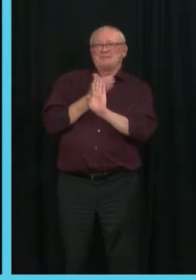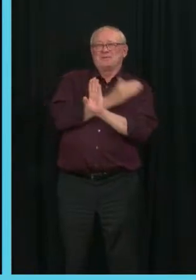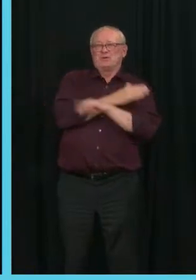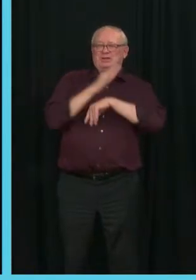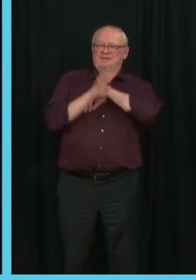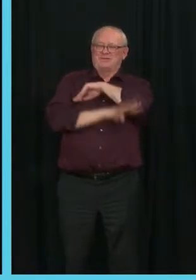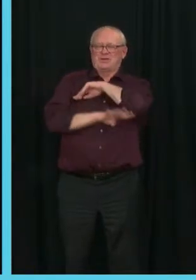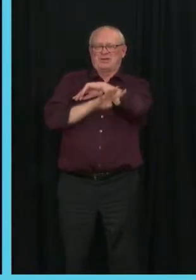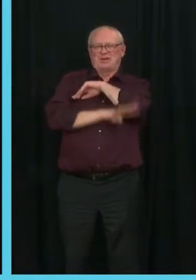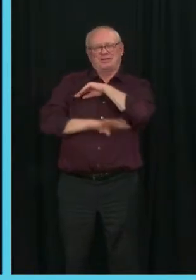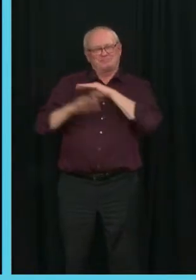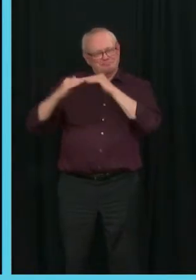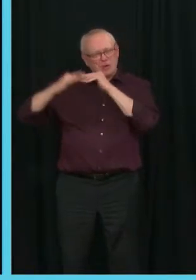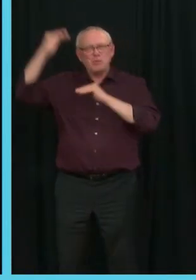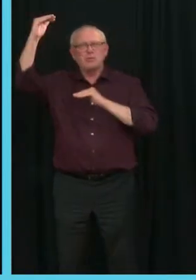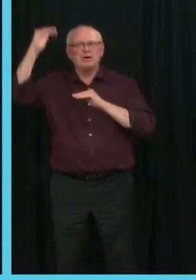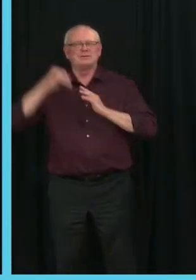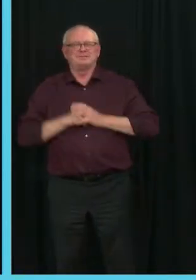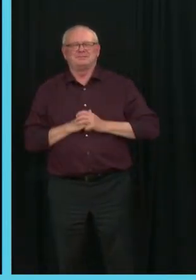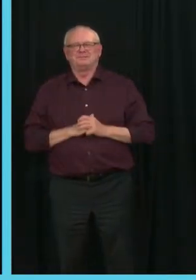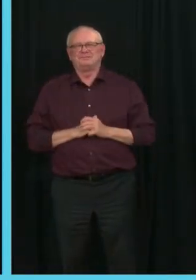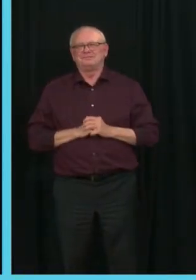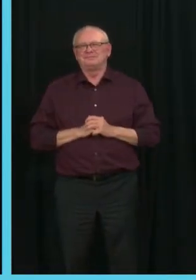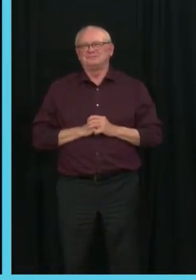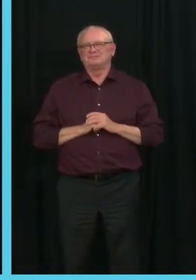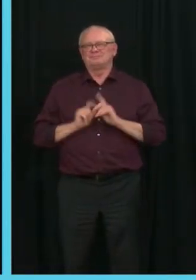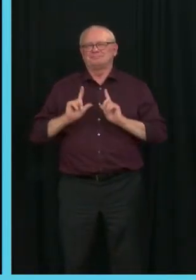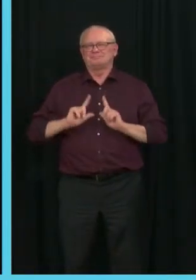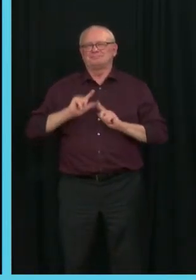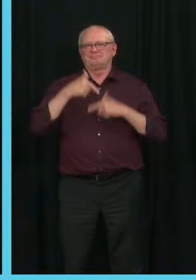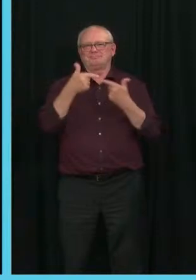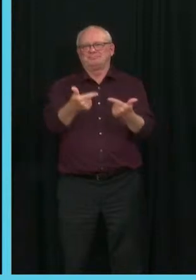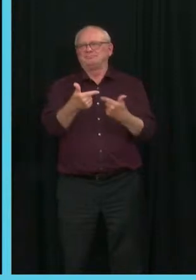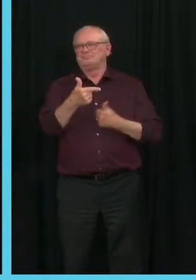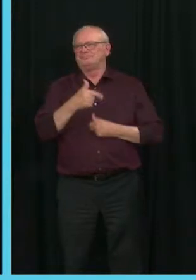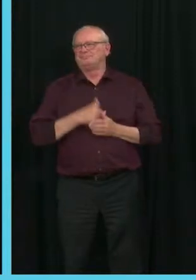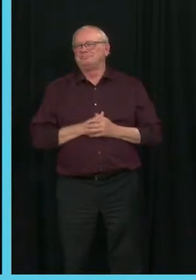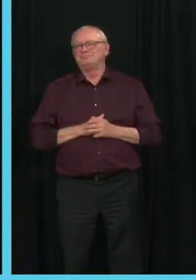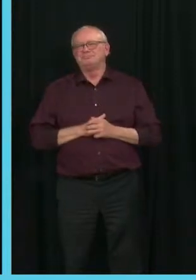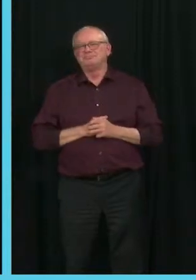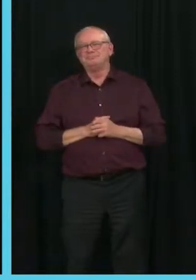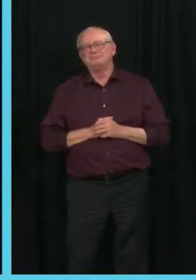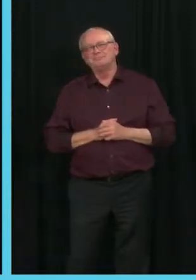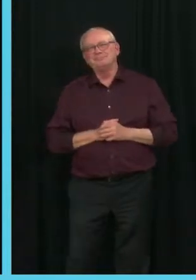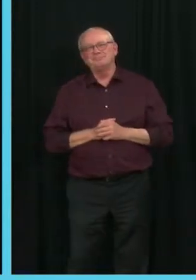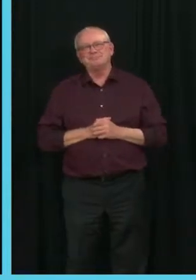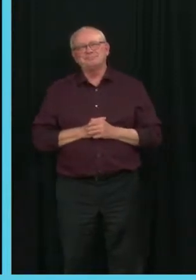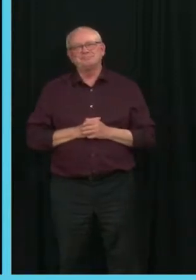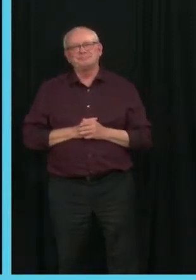Thanks, Dr. Hinshaw. Operator, can you please put through our next caller? Andrew Lawton, True North.